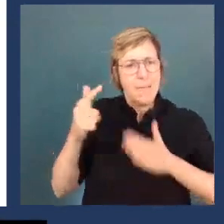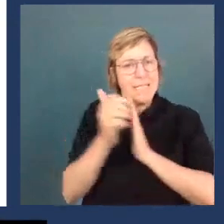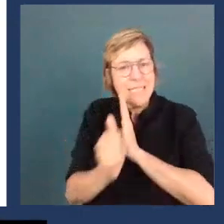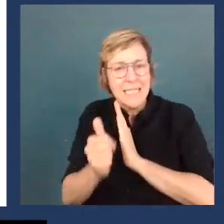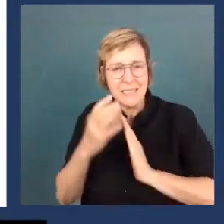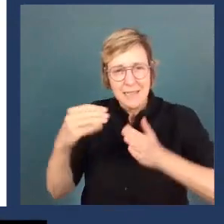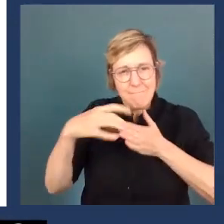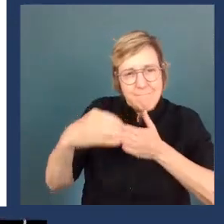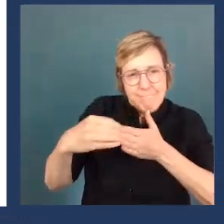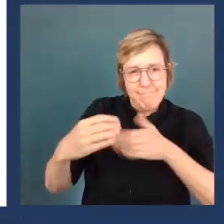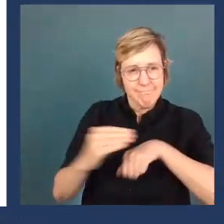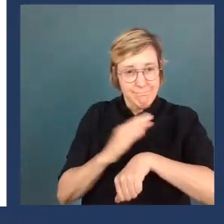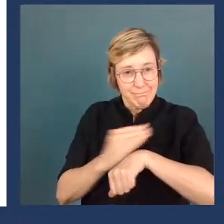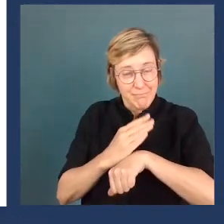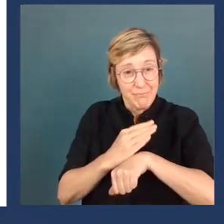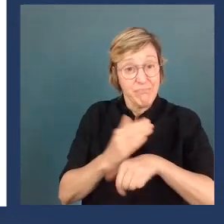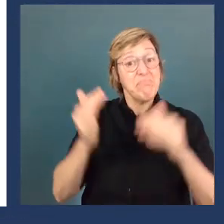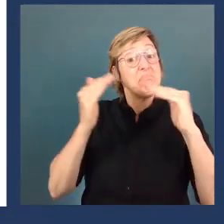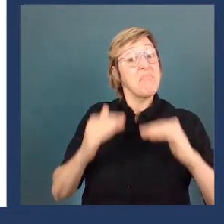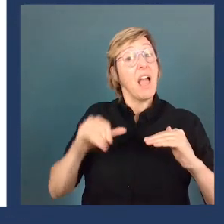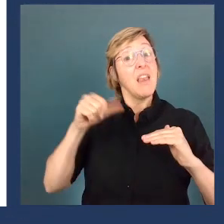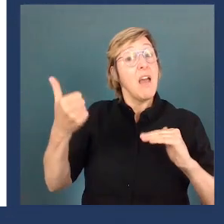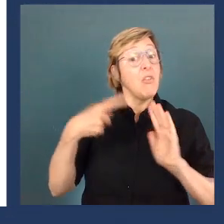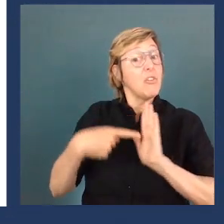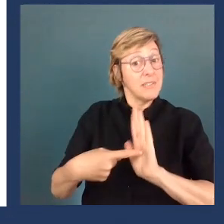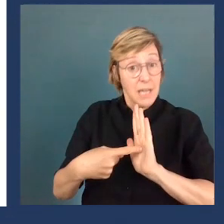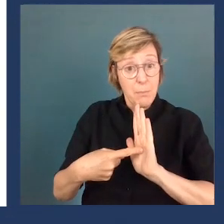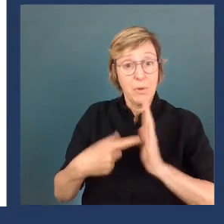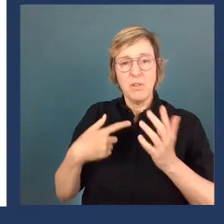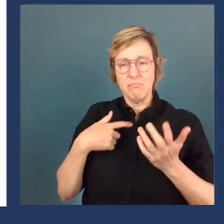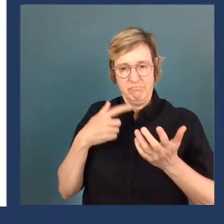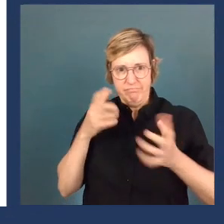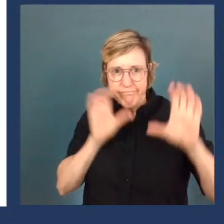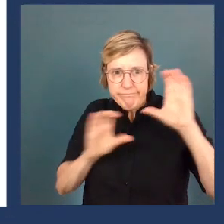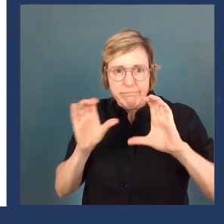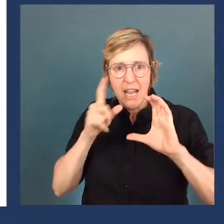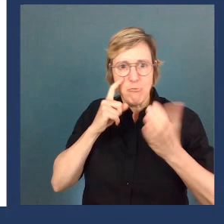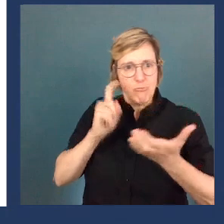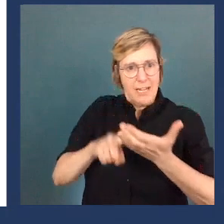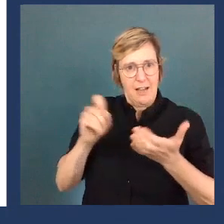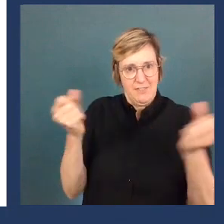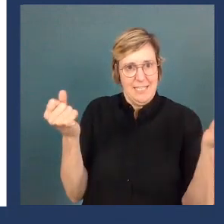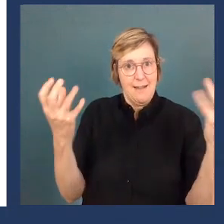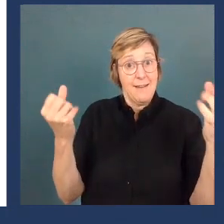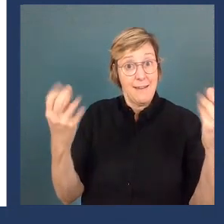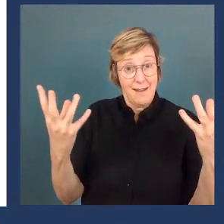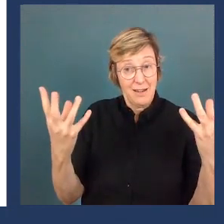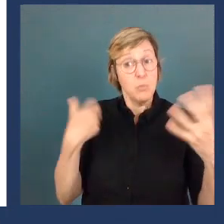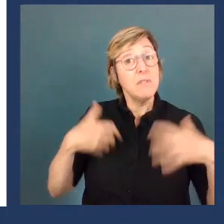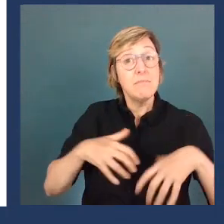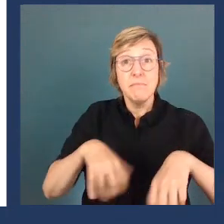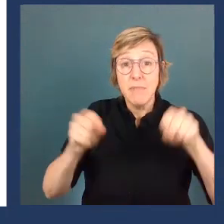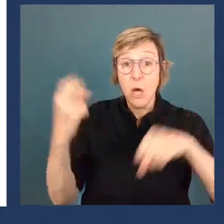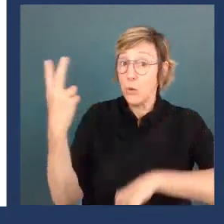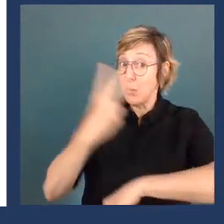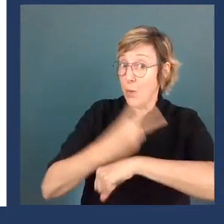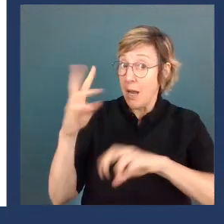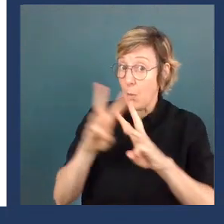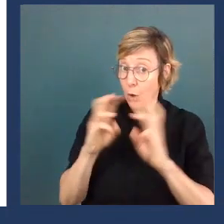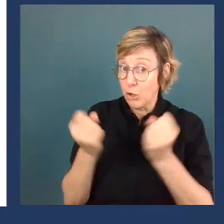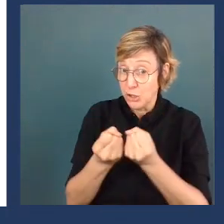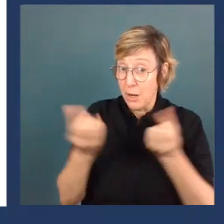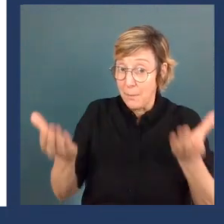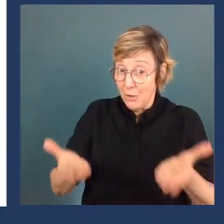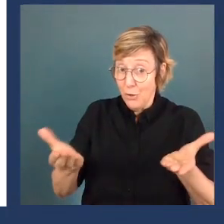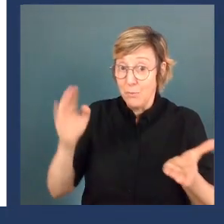our exploration in sign language recognition and translation. We had hosted a 2-day workshop on our campus with experts from the